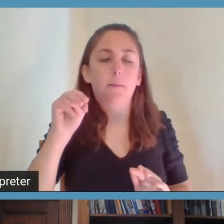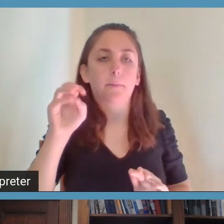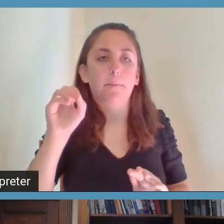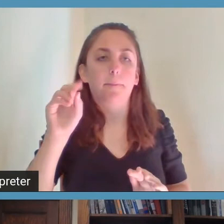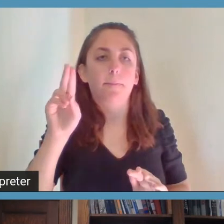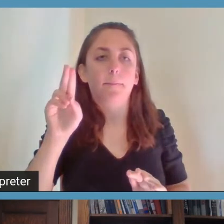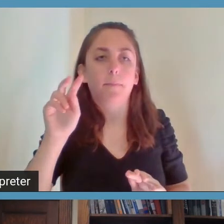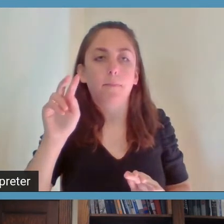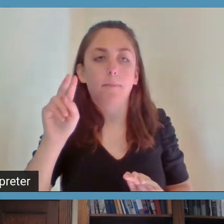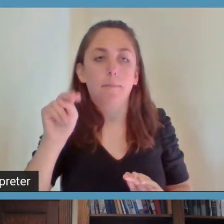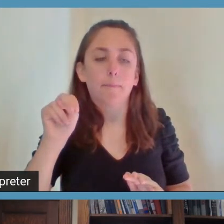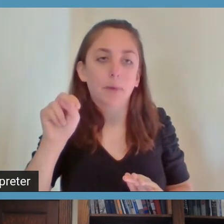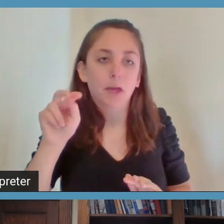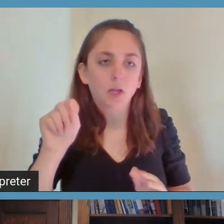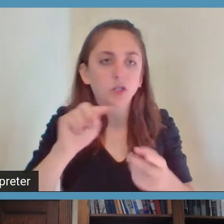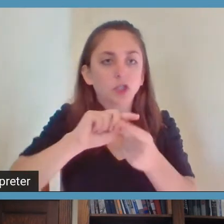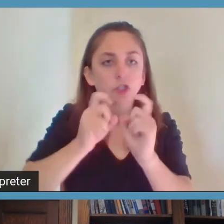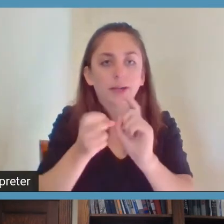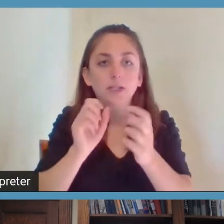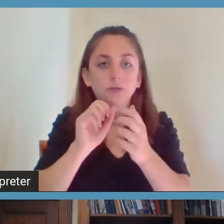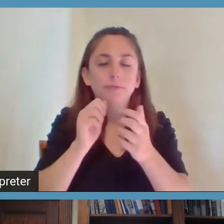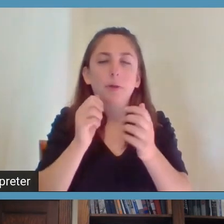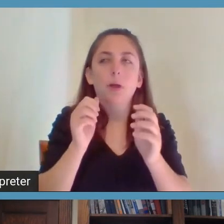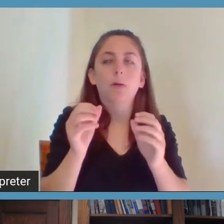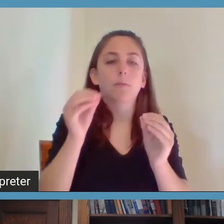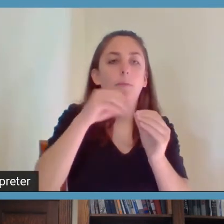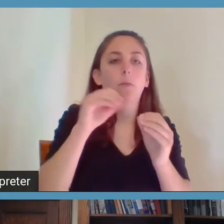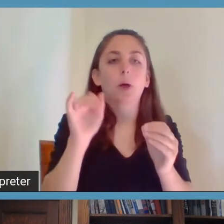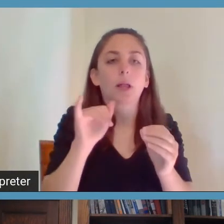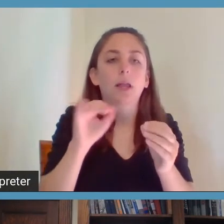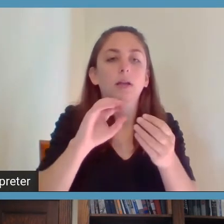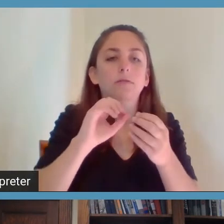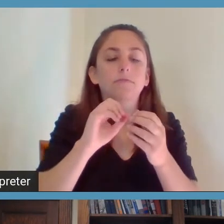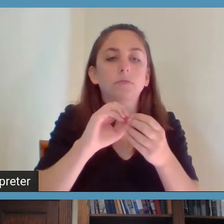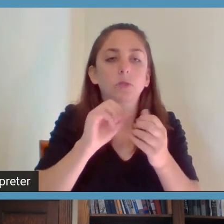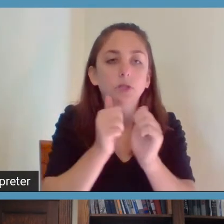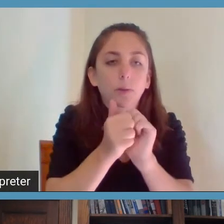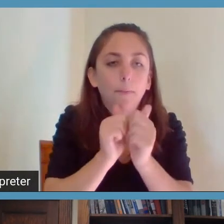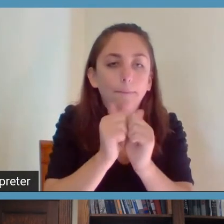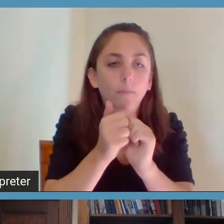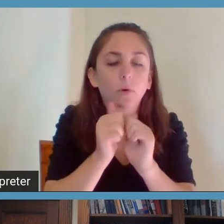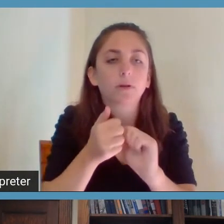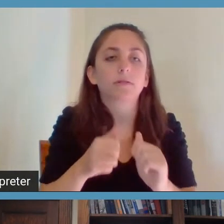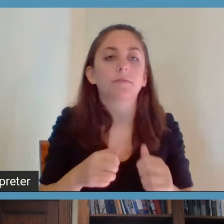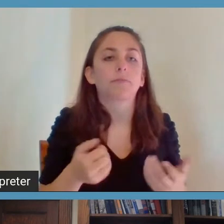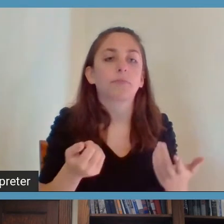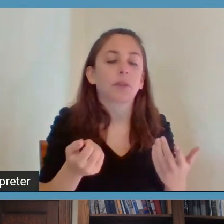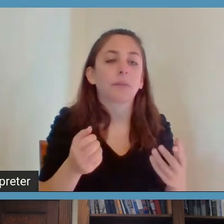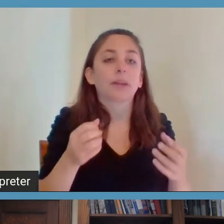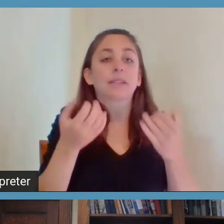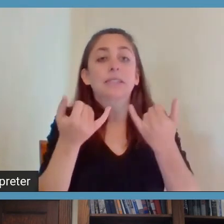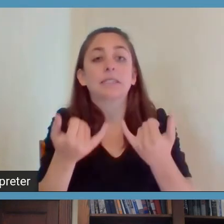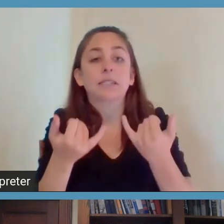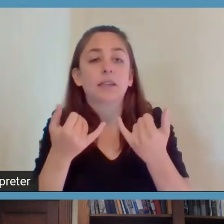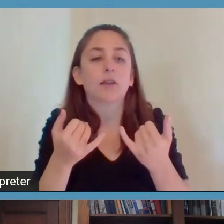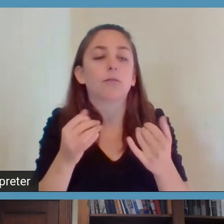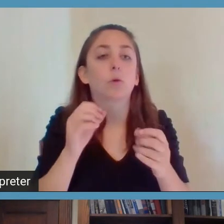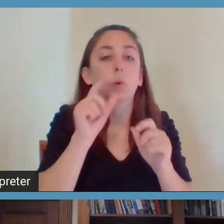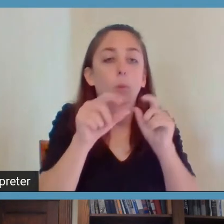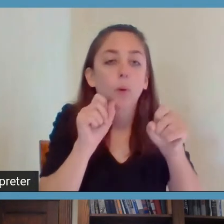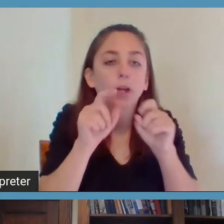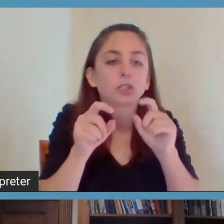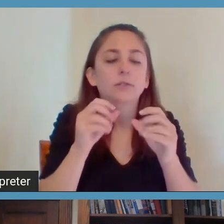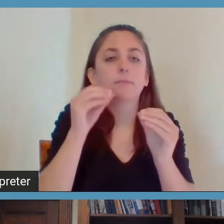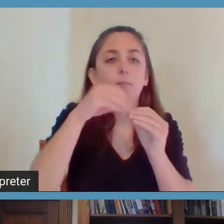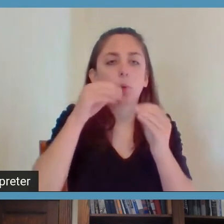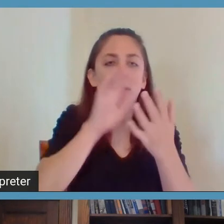symbol. So we've gotten a little bit more flexible, a little bit more abstract with our questions, but also getting a little bit more at the heart of why I